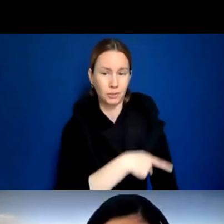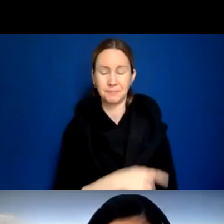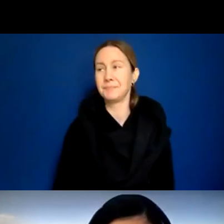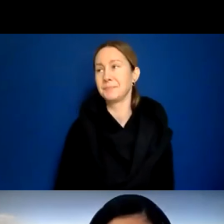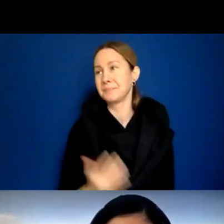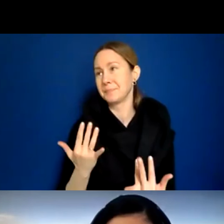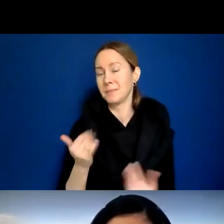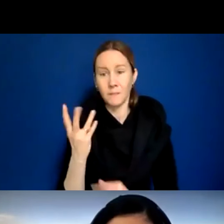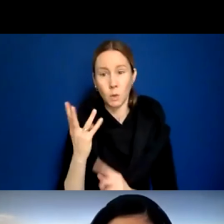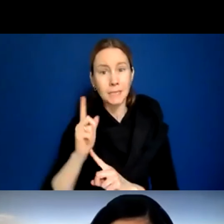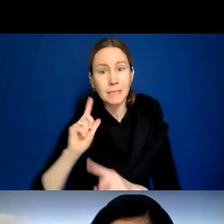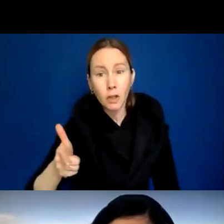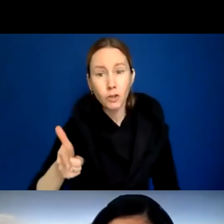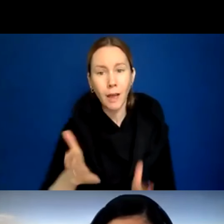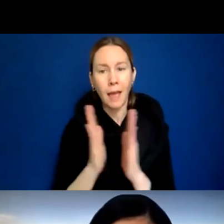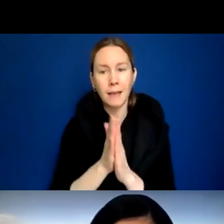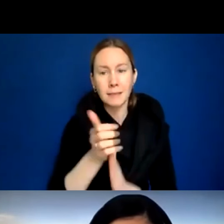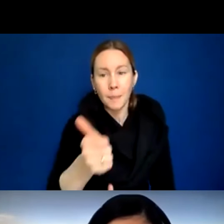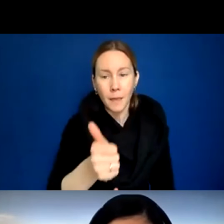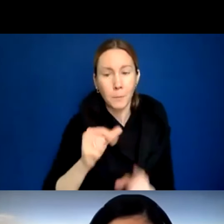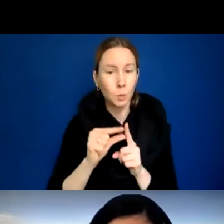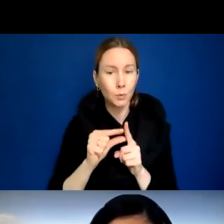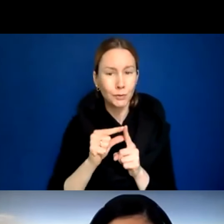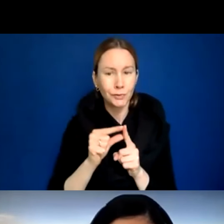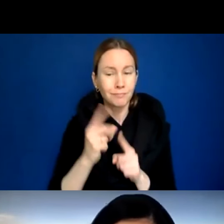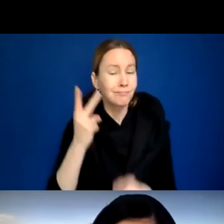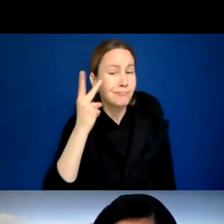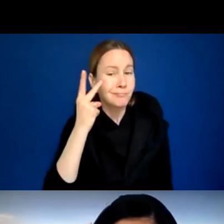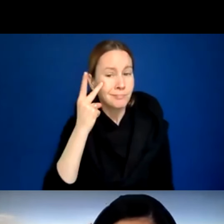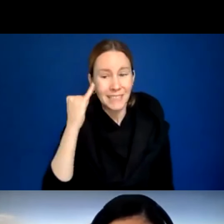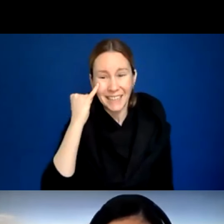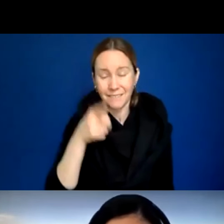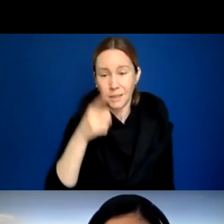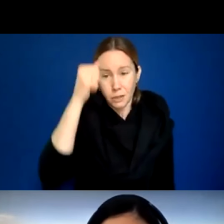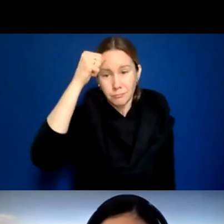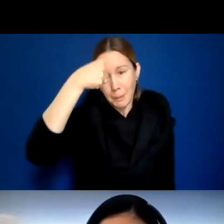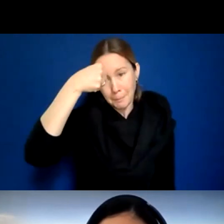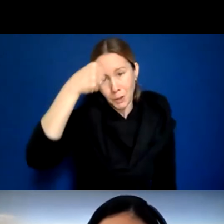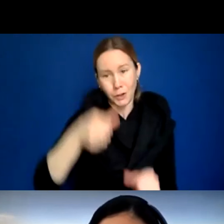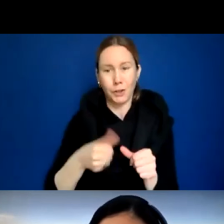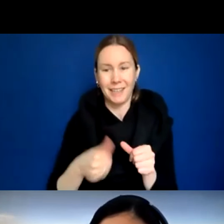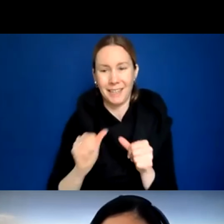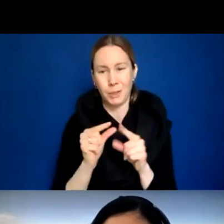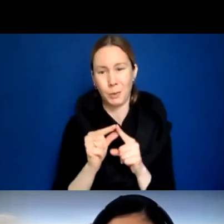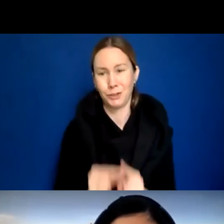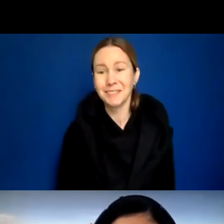we ask them the words, and then we see how many of them remember.